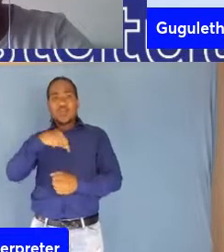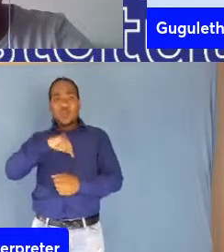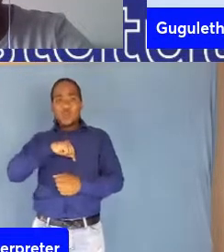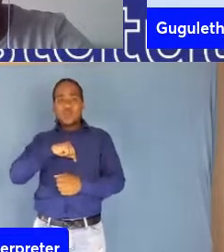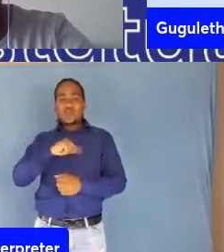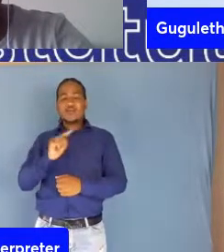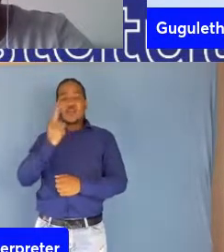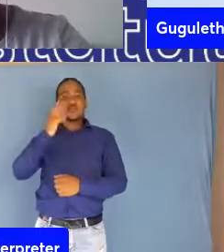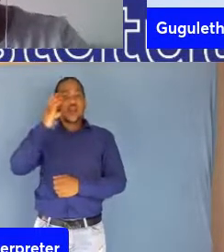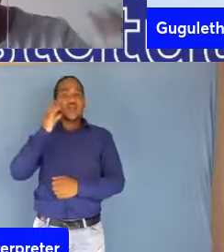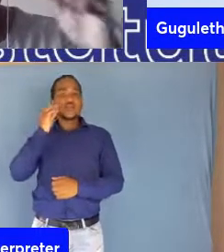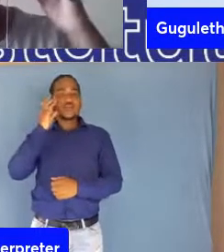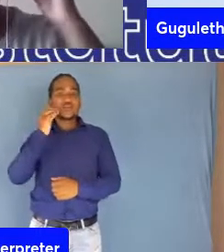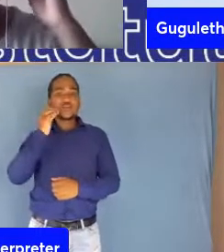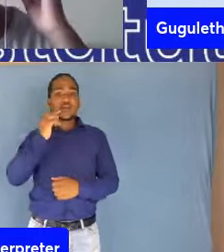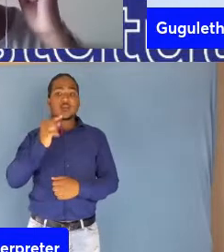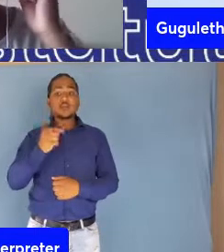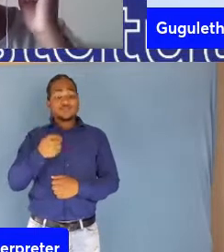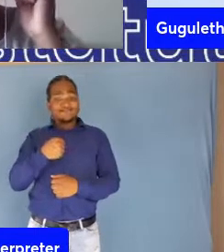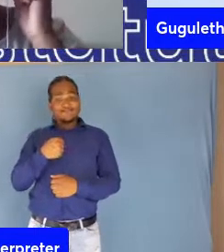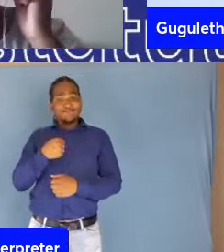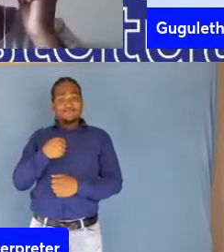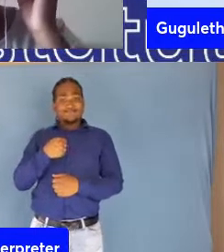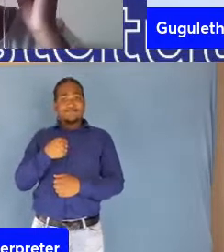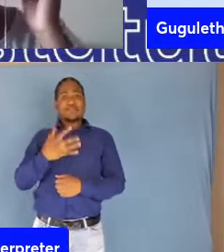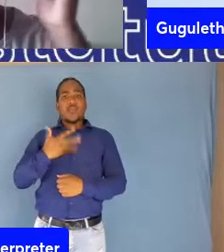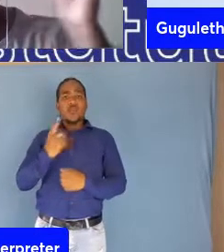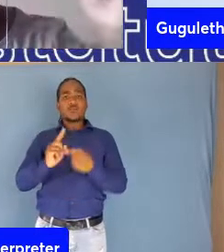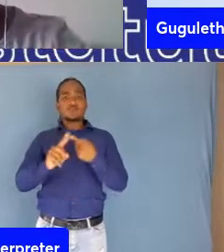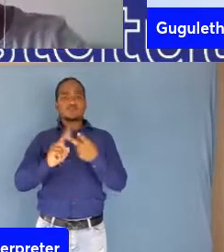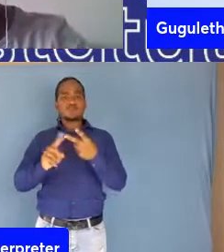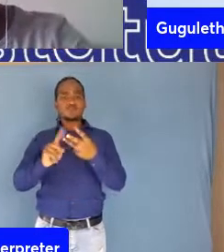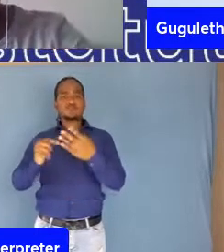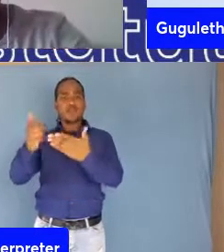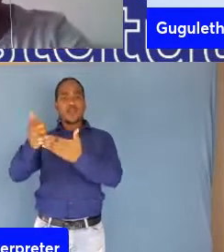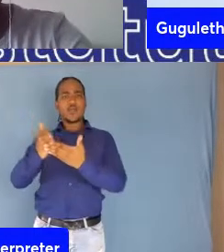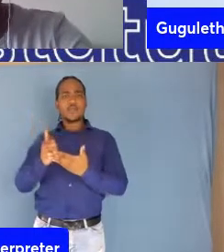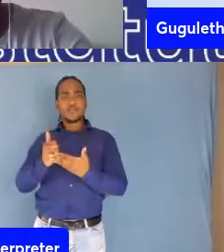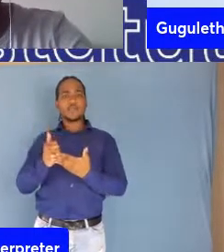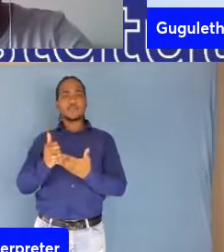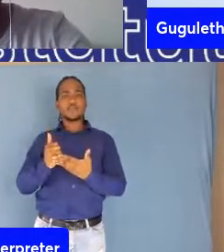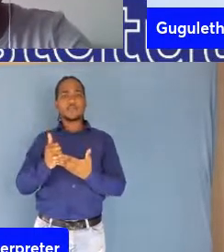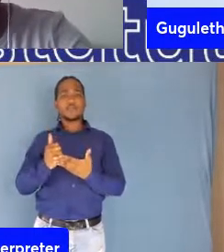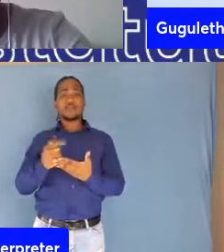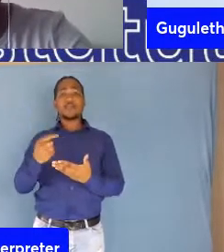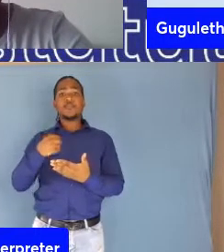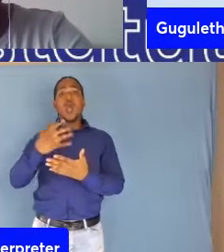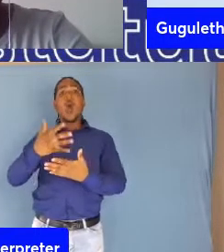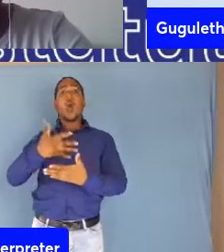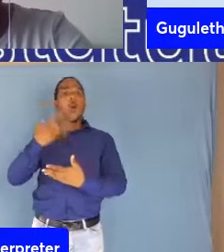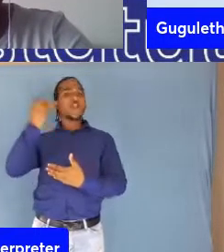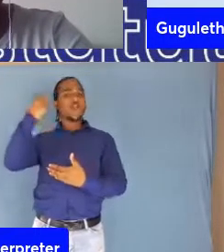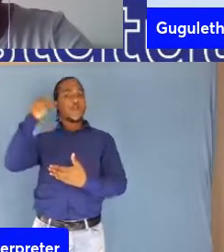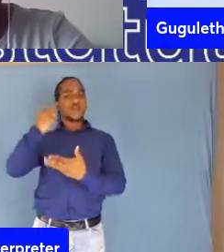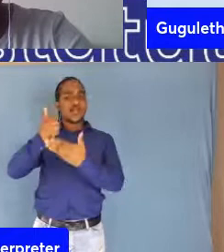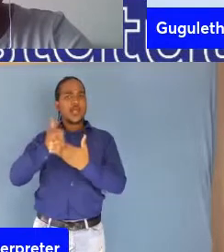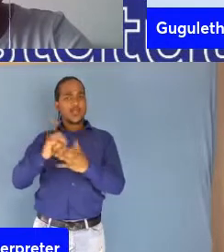to receive help. This is how I want to receive information.